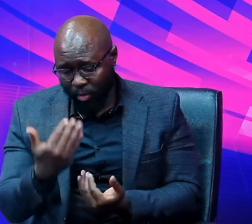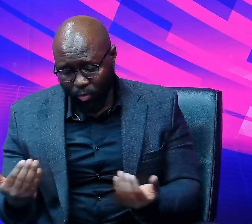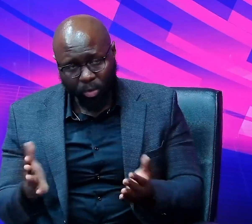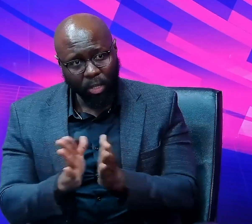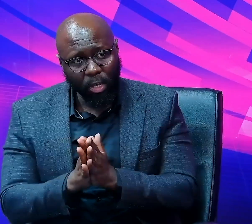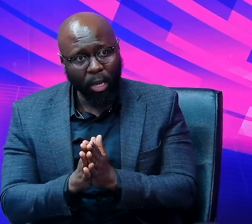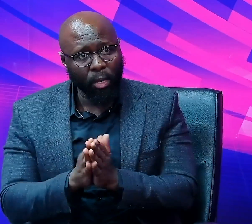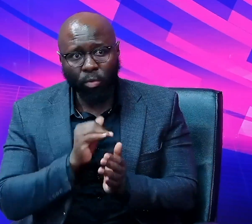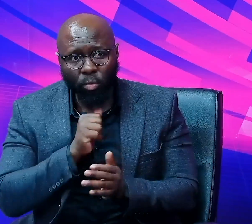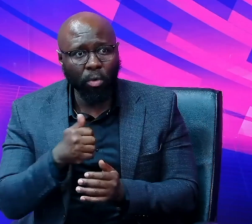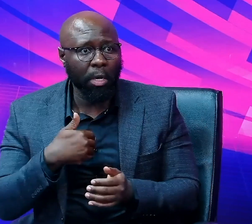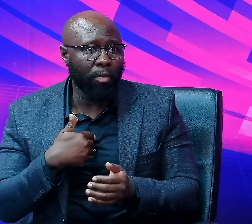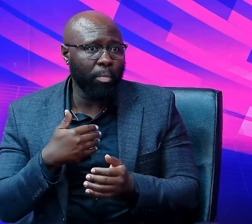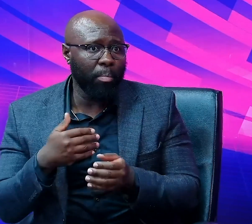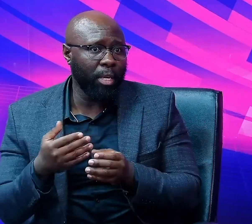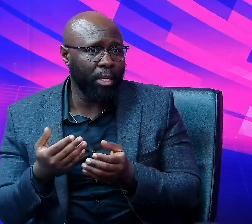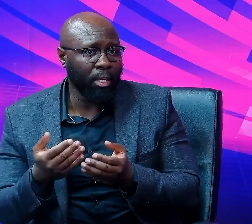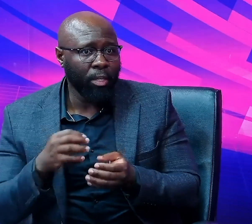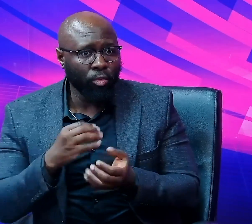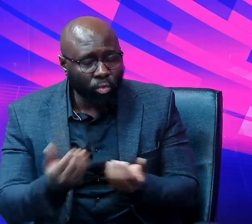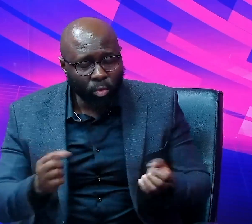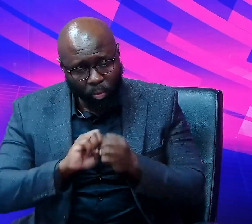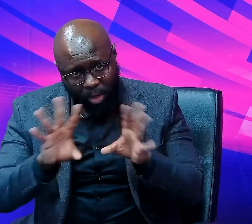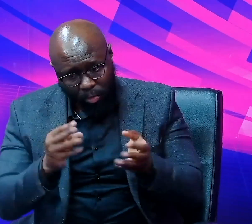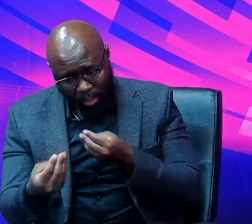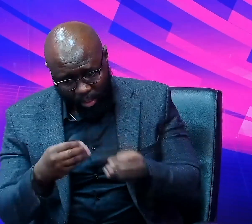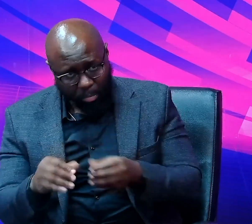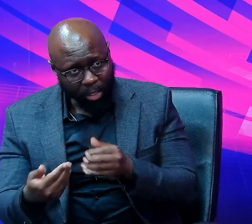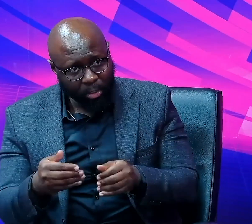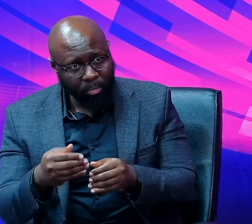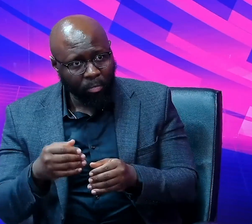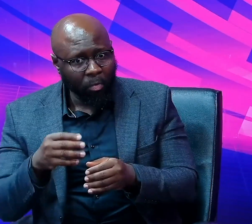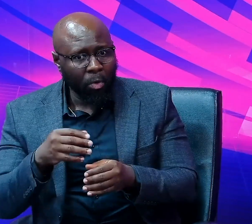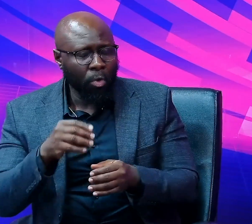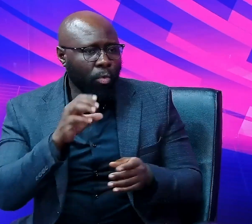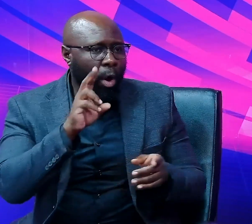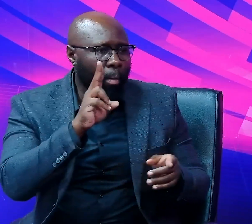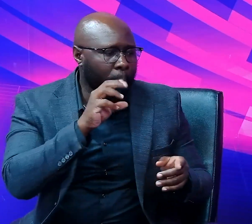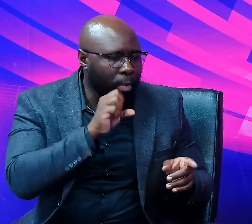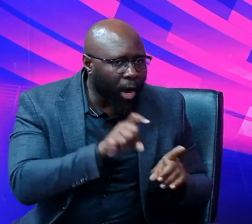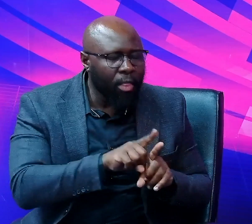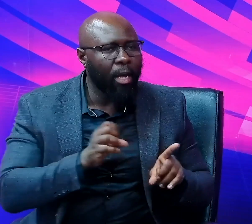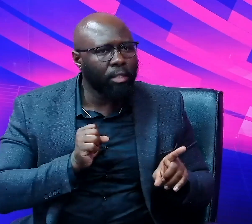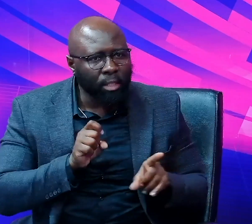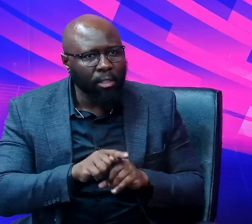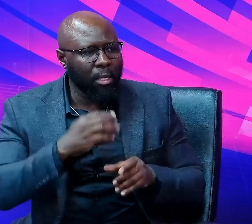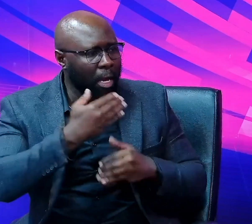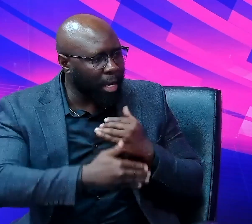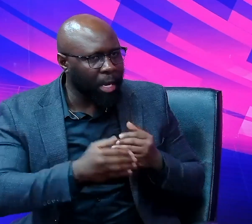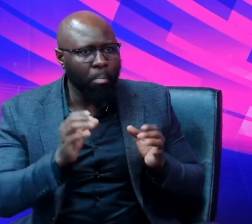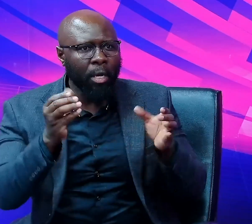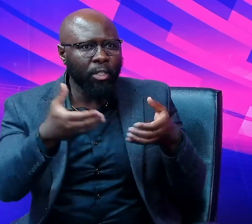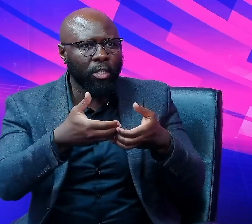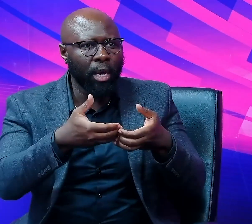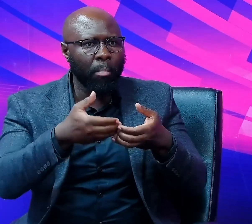disability. Do not assume, because there are some children without disabilities. Maybe